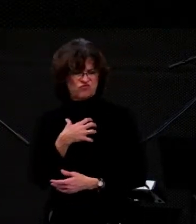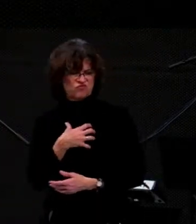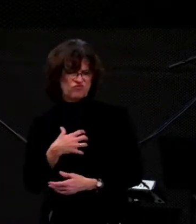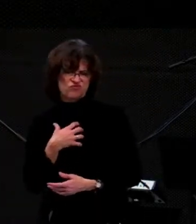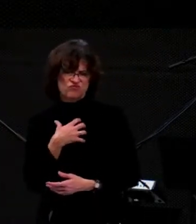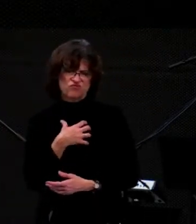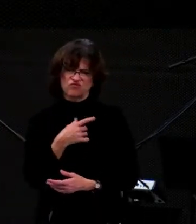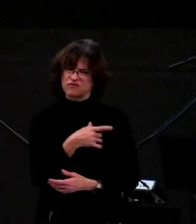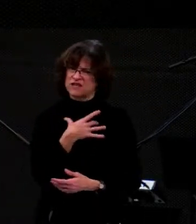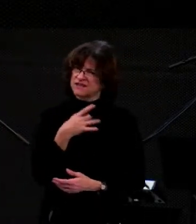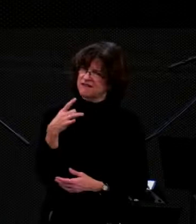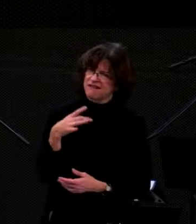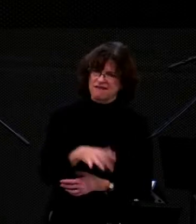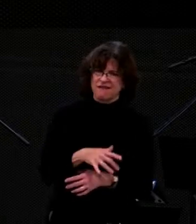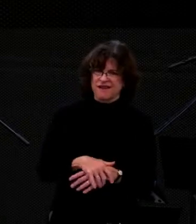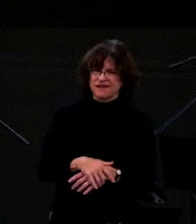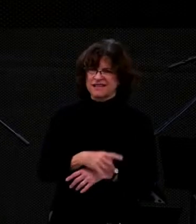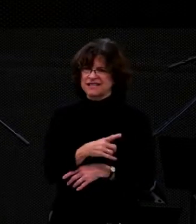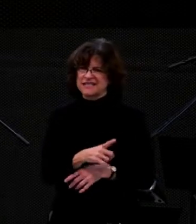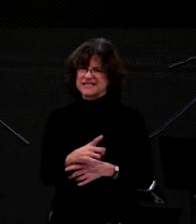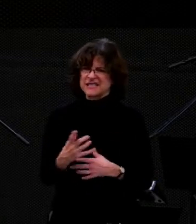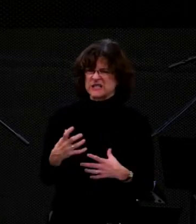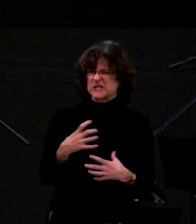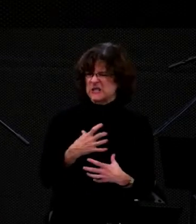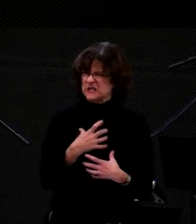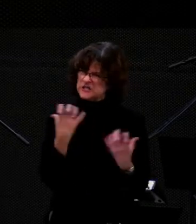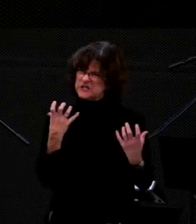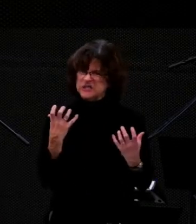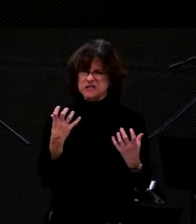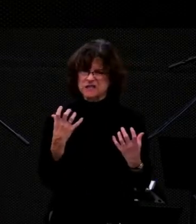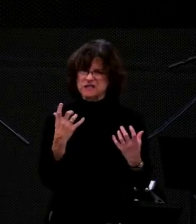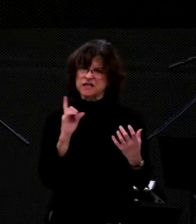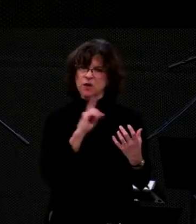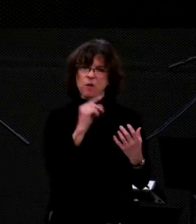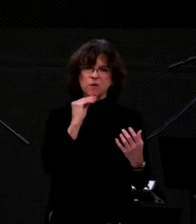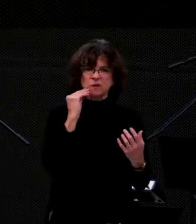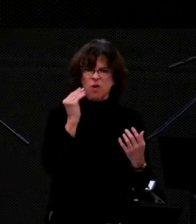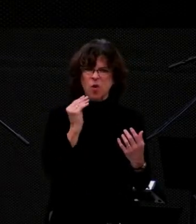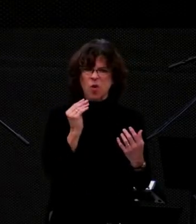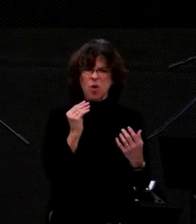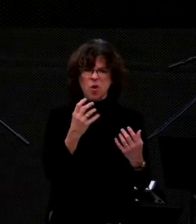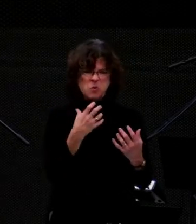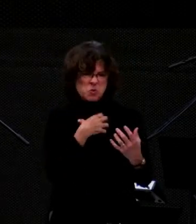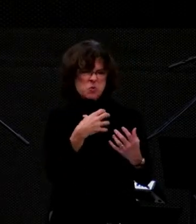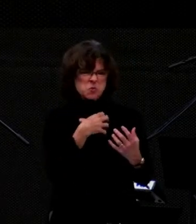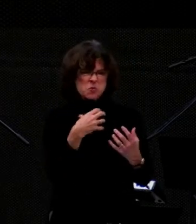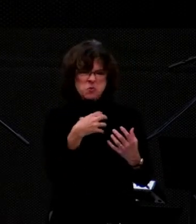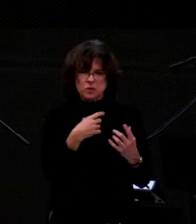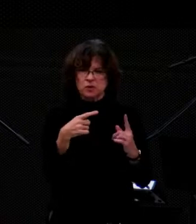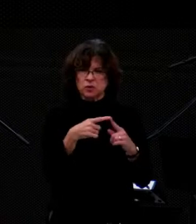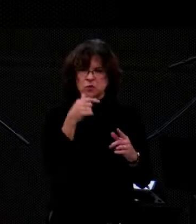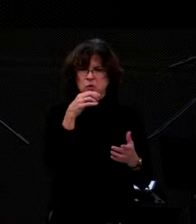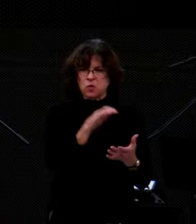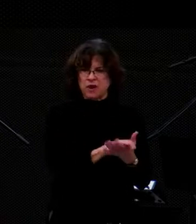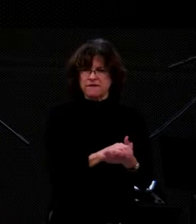a great mood, sends Haman into a quiet rage. But in that moment, he restrains his anger. He bides his time.